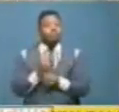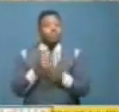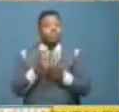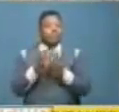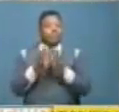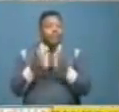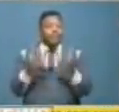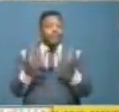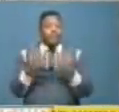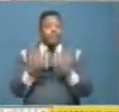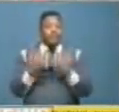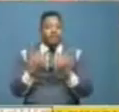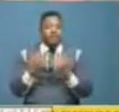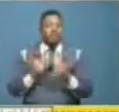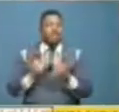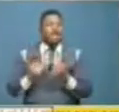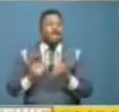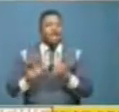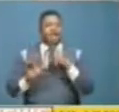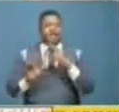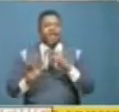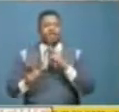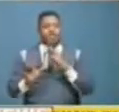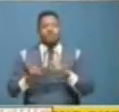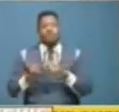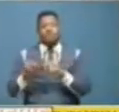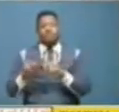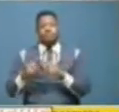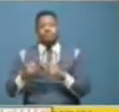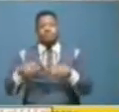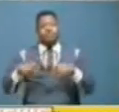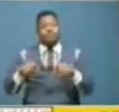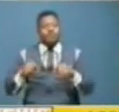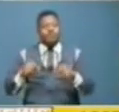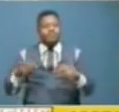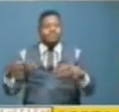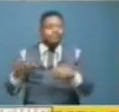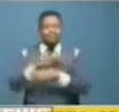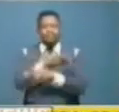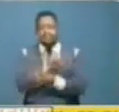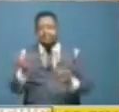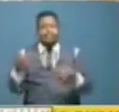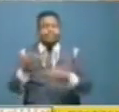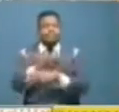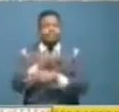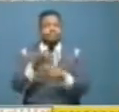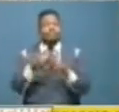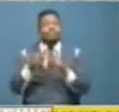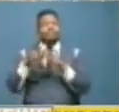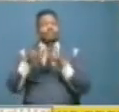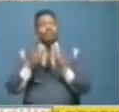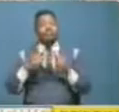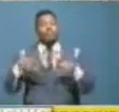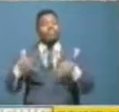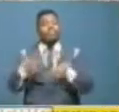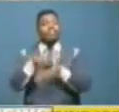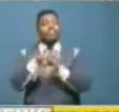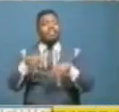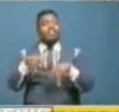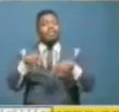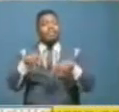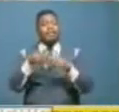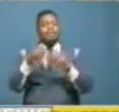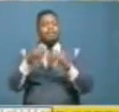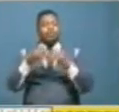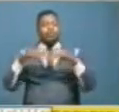drivers honking loudly, and Okada riders crisscrossing both cars and humans create a clamorous